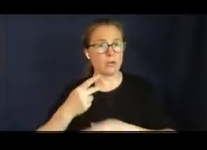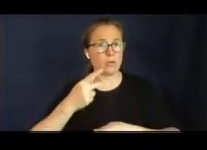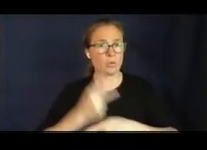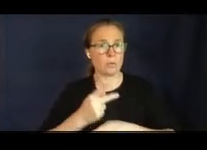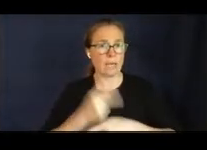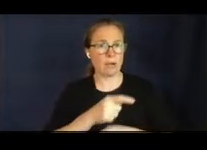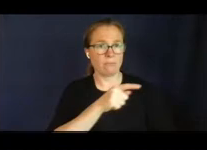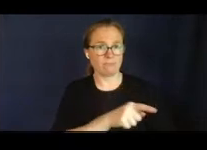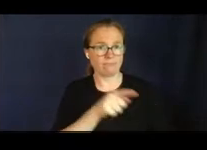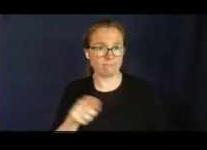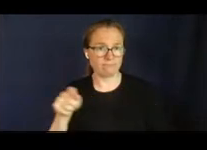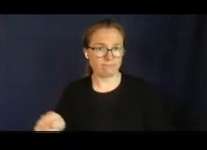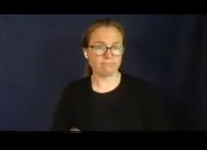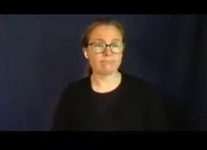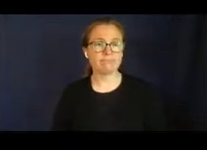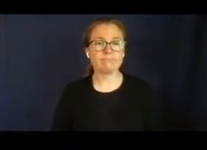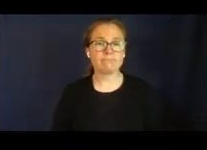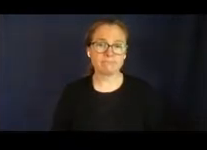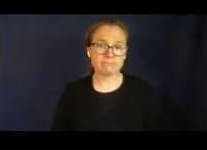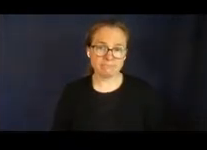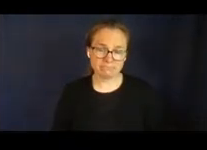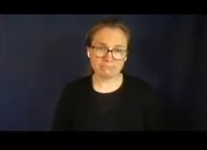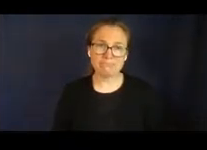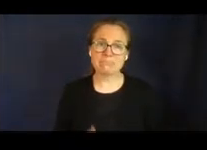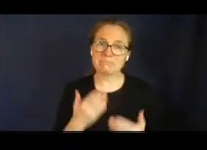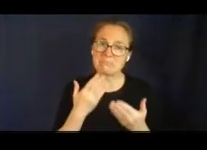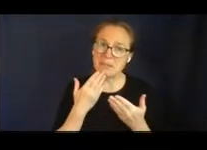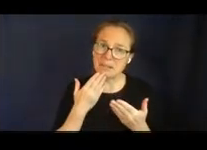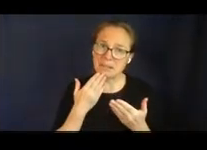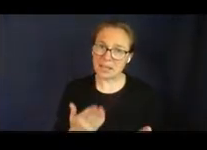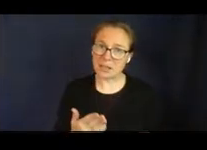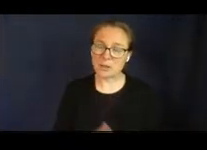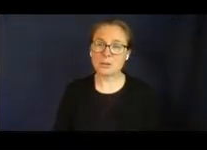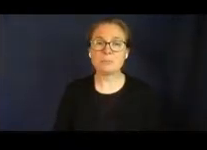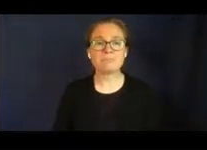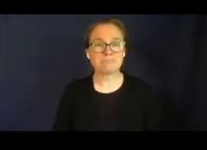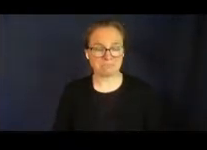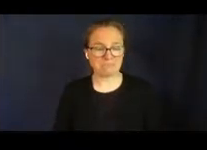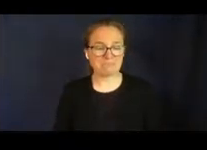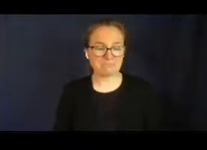and beyond. So thank you, Ms. Montrese. I complete my report.